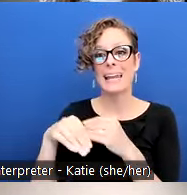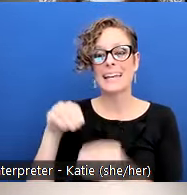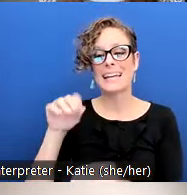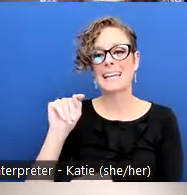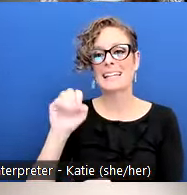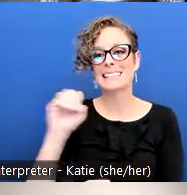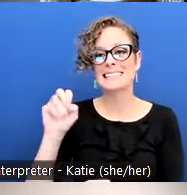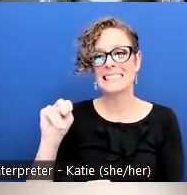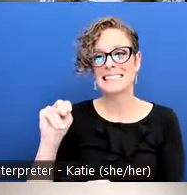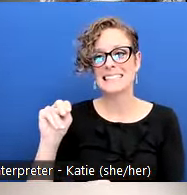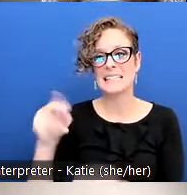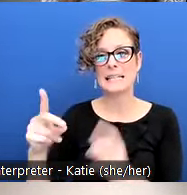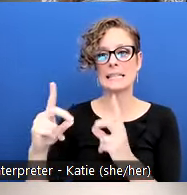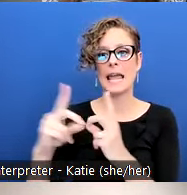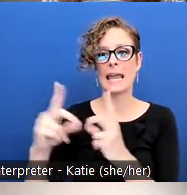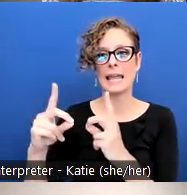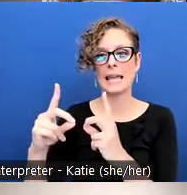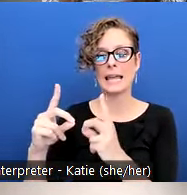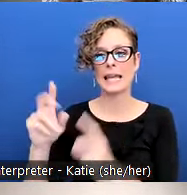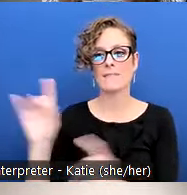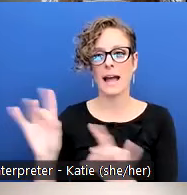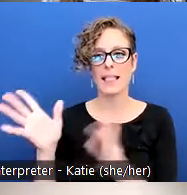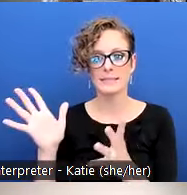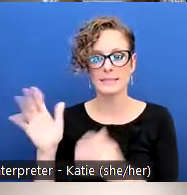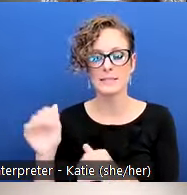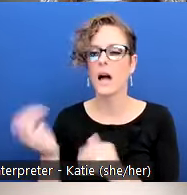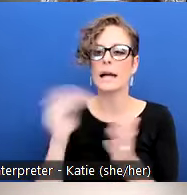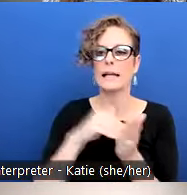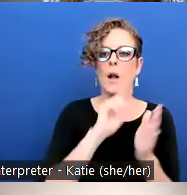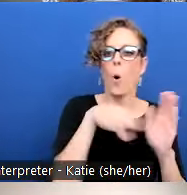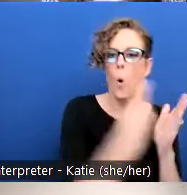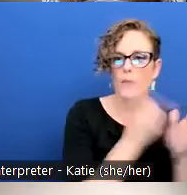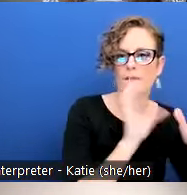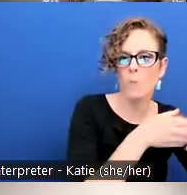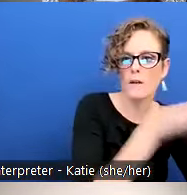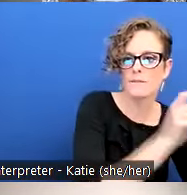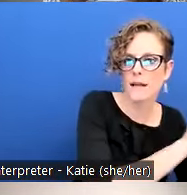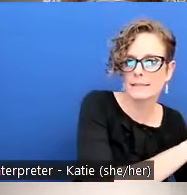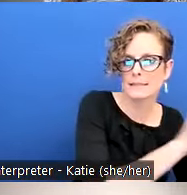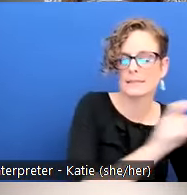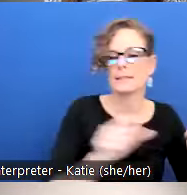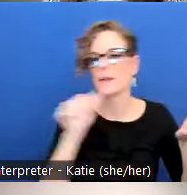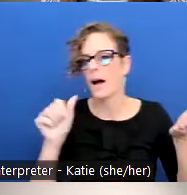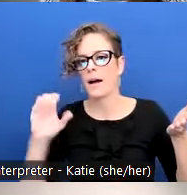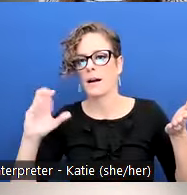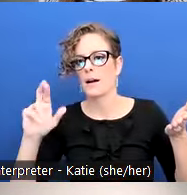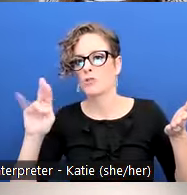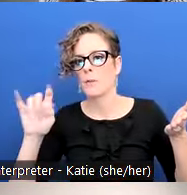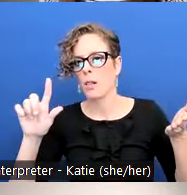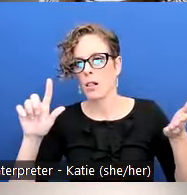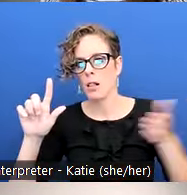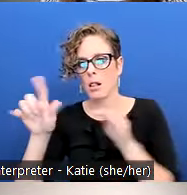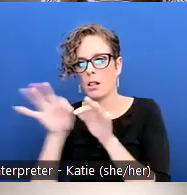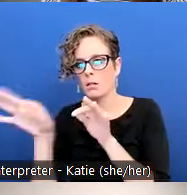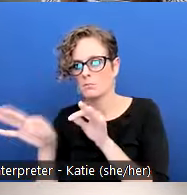isn't criminal definition. It is only related to the statute about funding and what BVP funds, but it